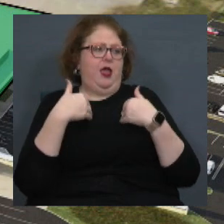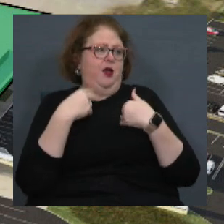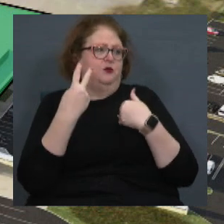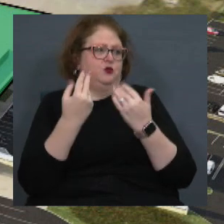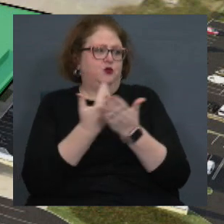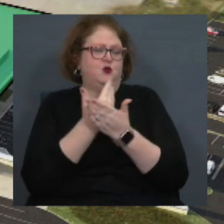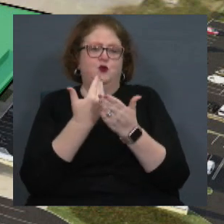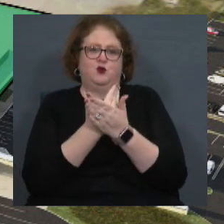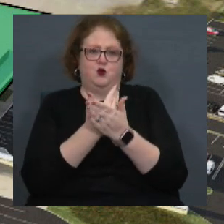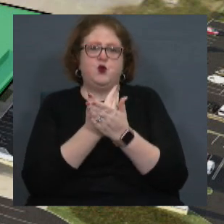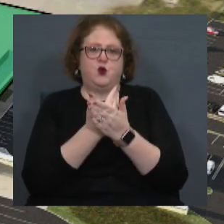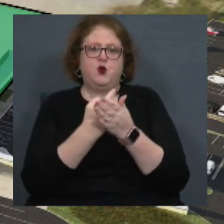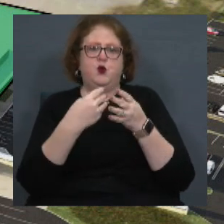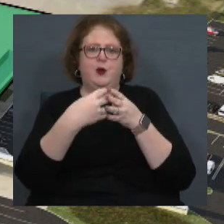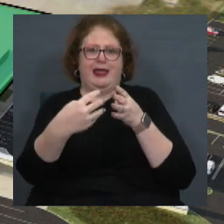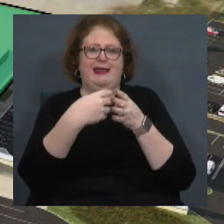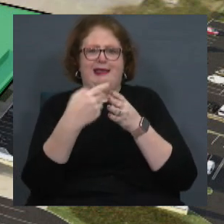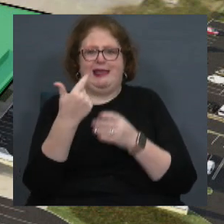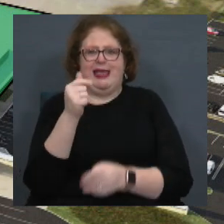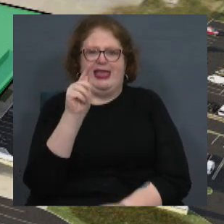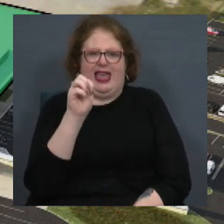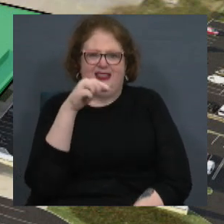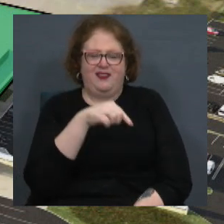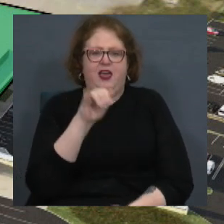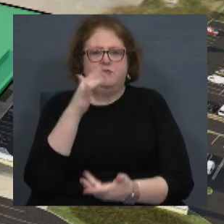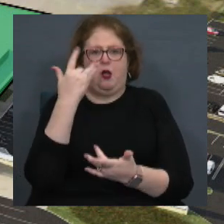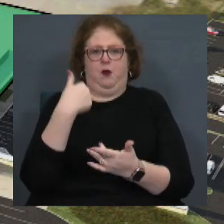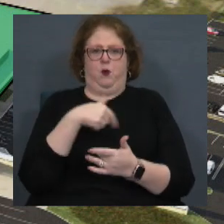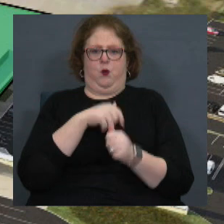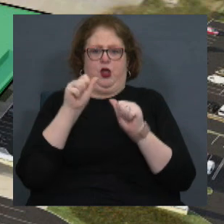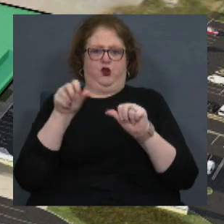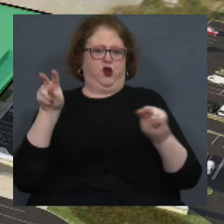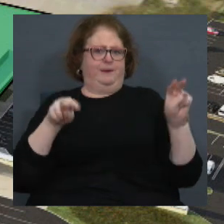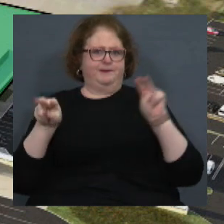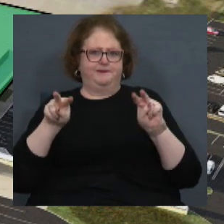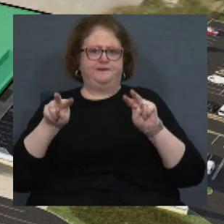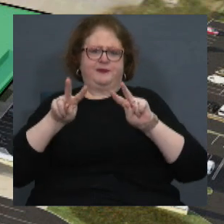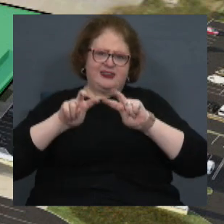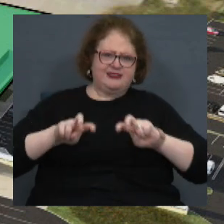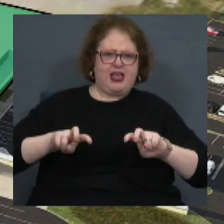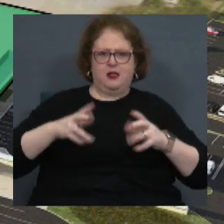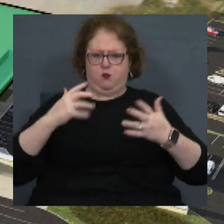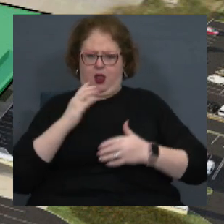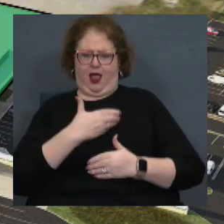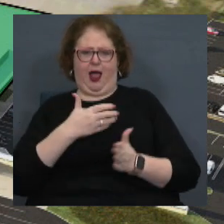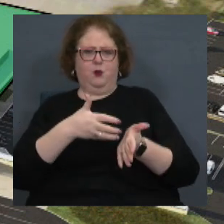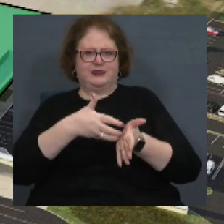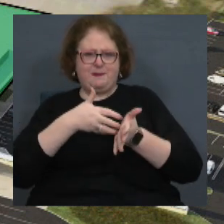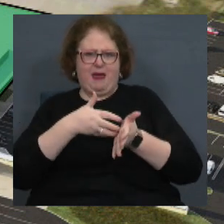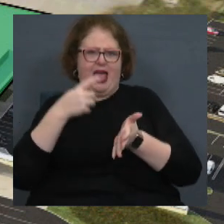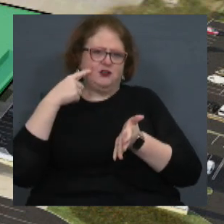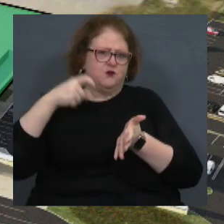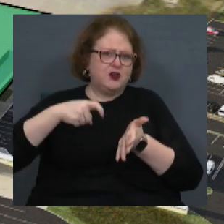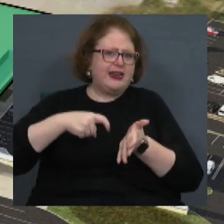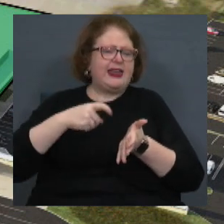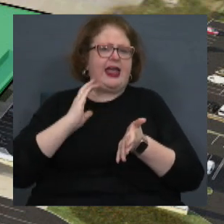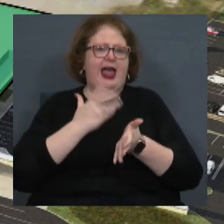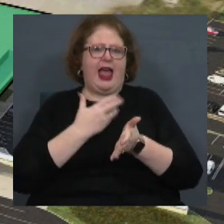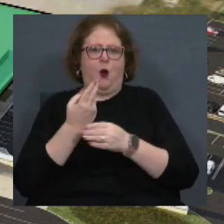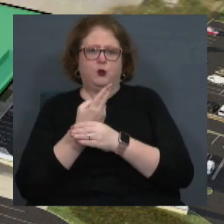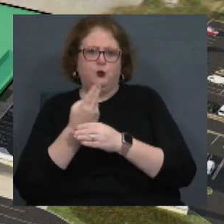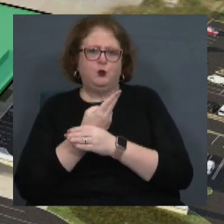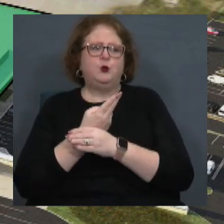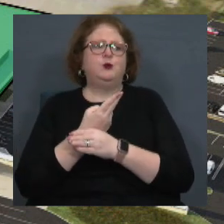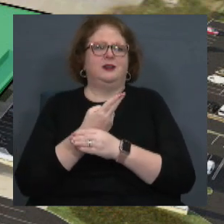point, we needed to kind of assess where we were and what the demands were and be flexible in terms of how far we would grow that